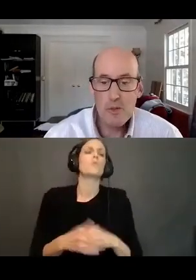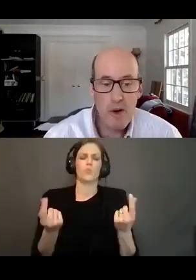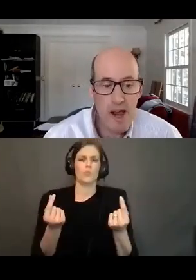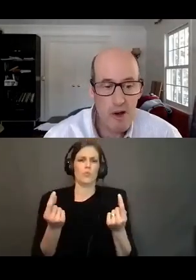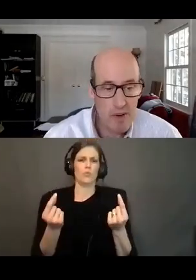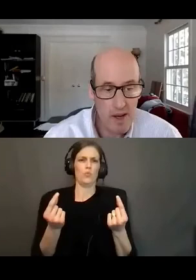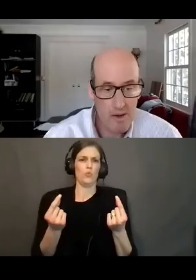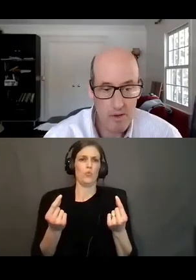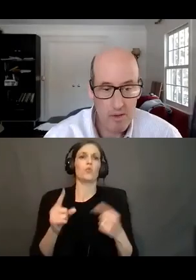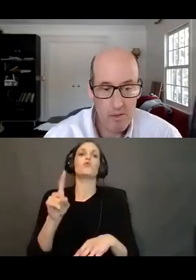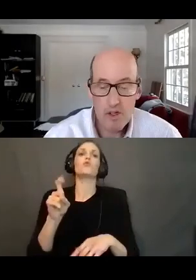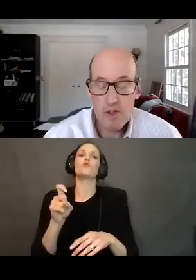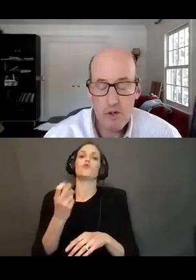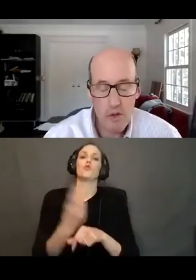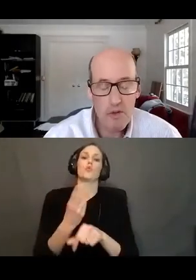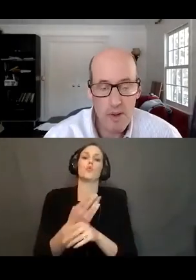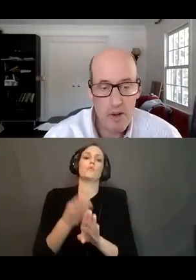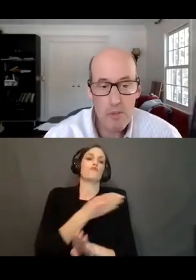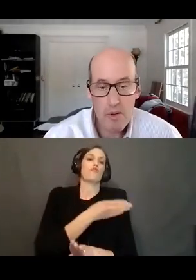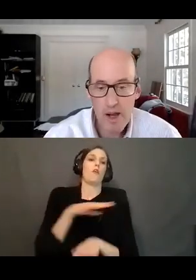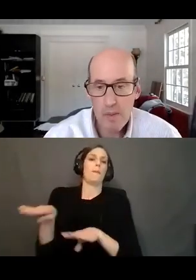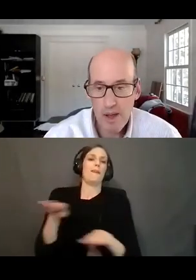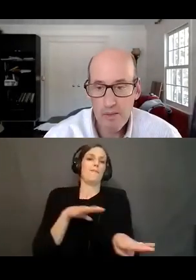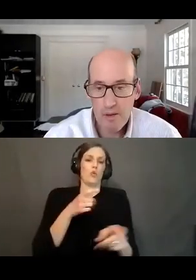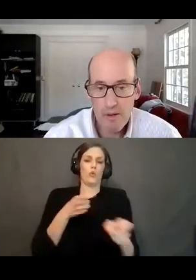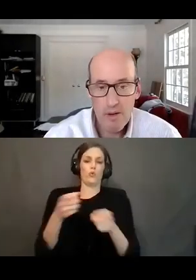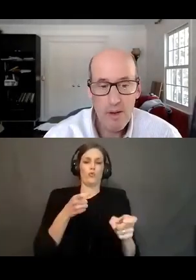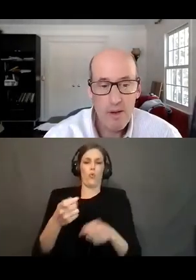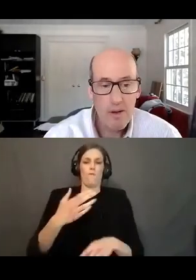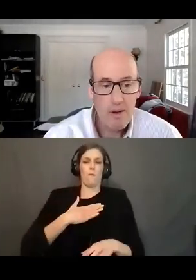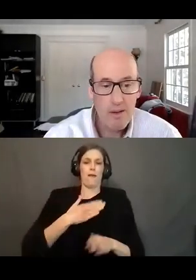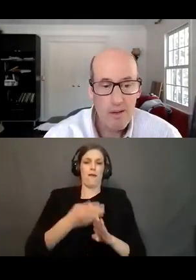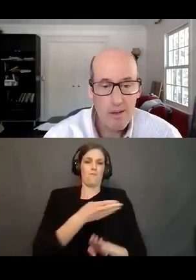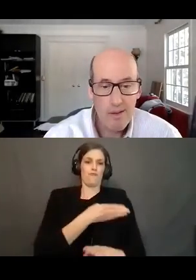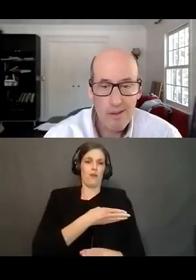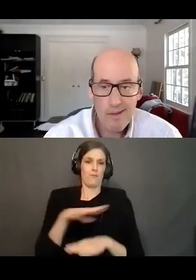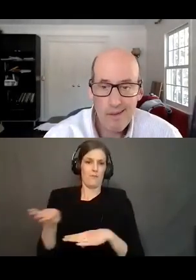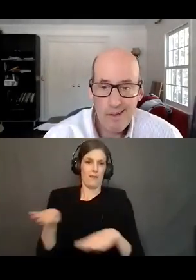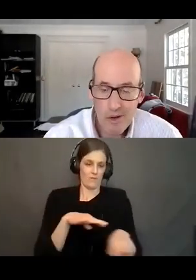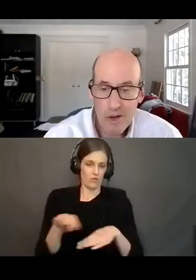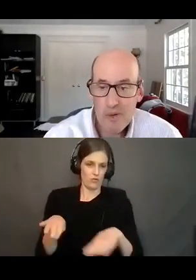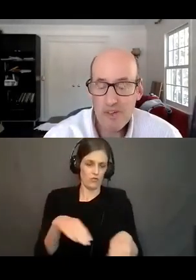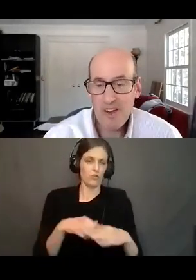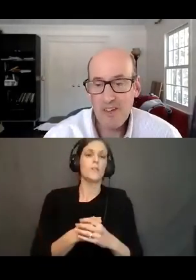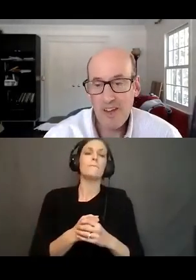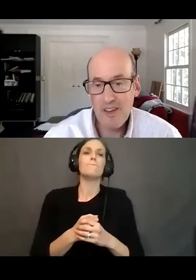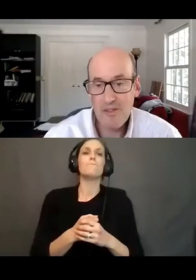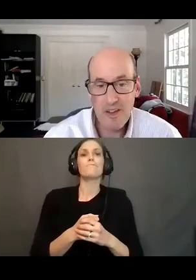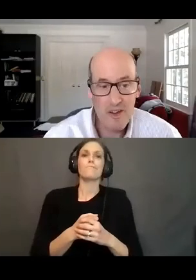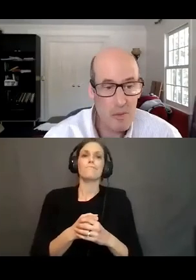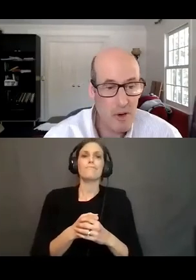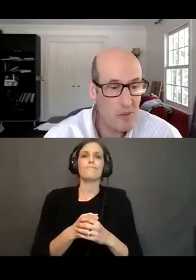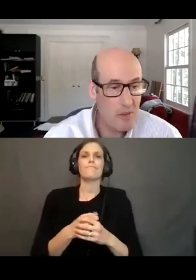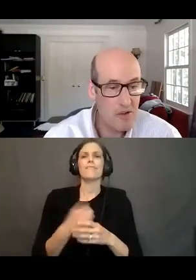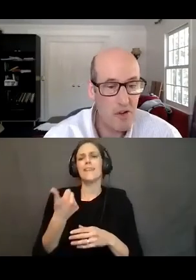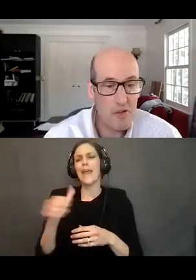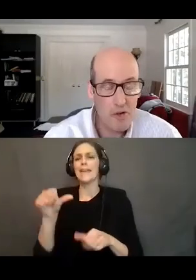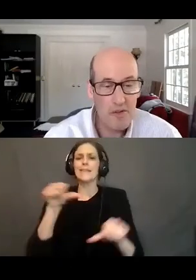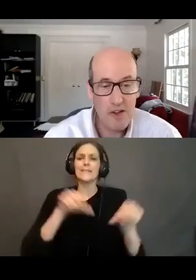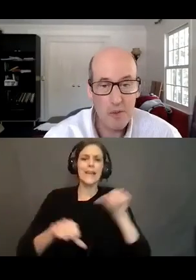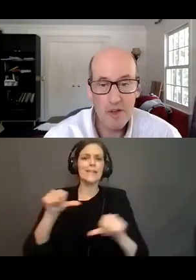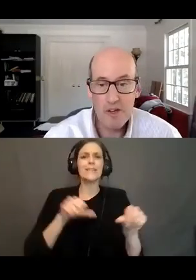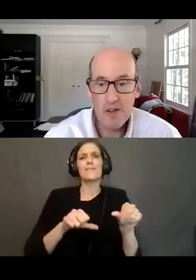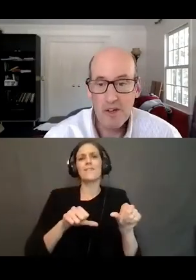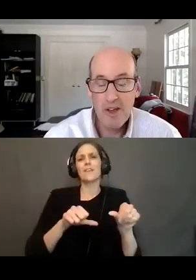use prior behavior. We should control for my own prior behavior. In almost any scientific enterprise, when there's an